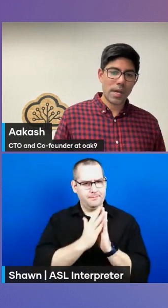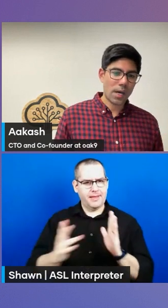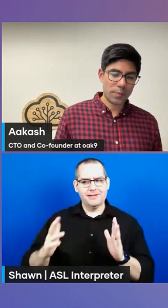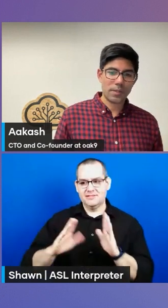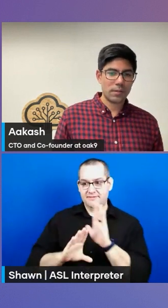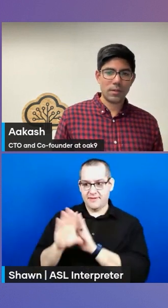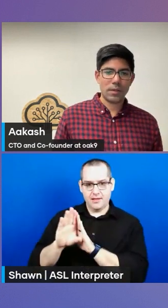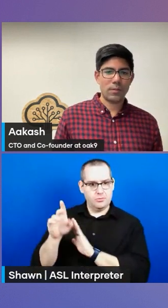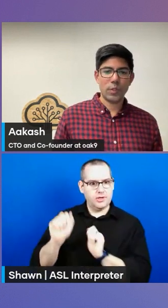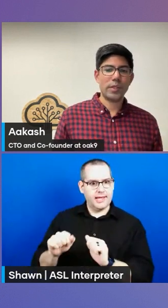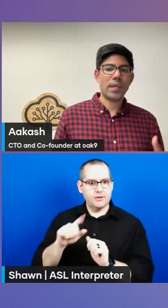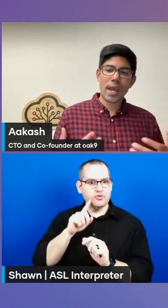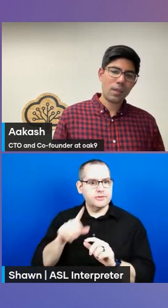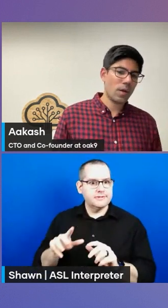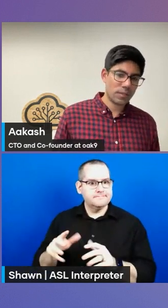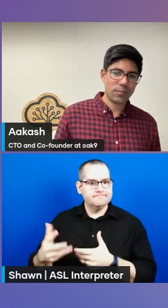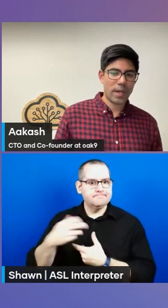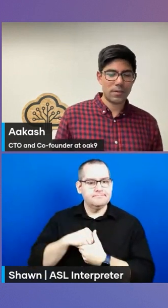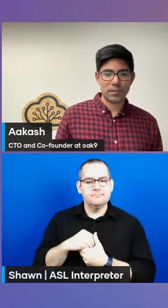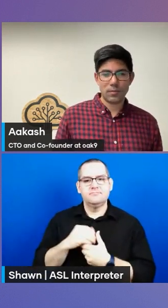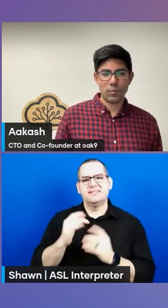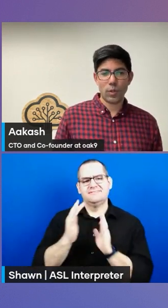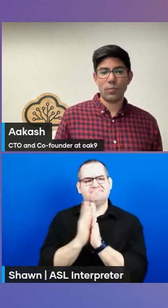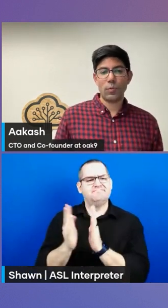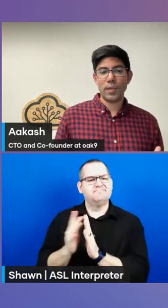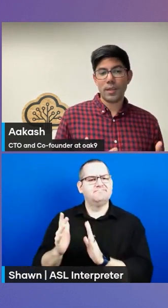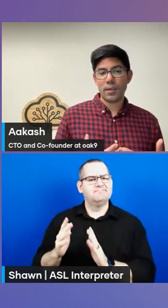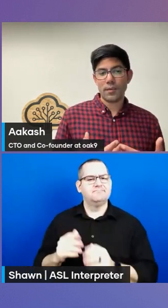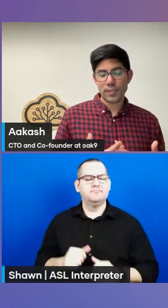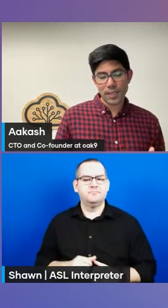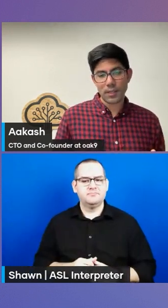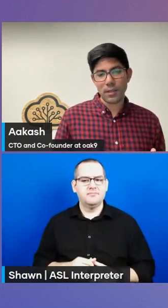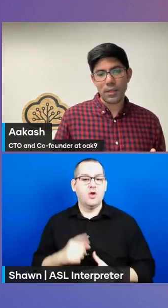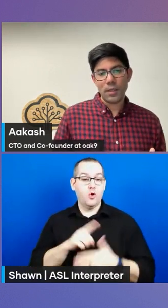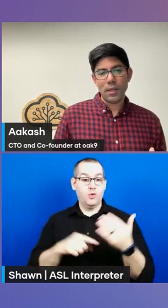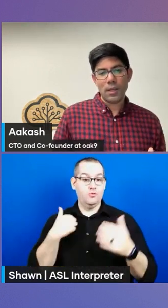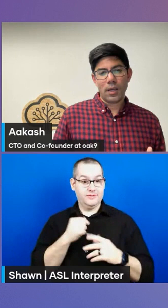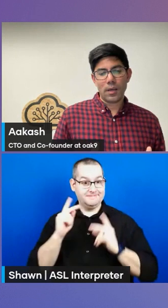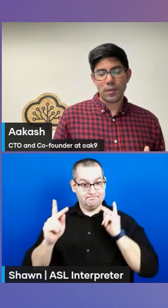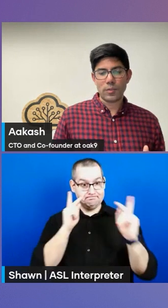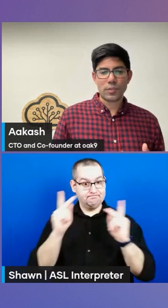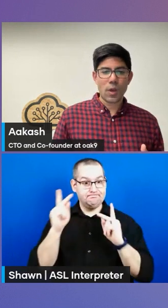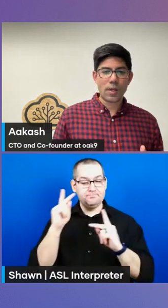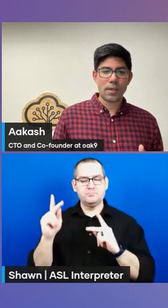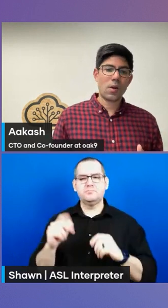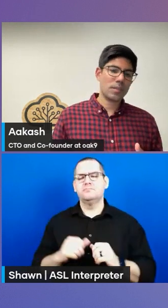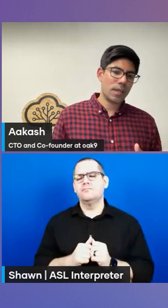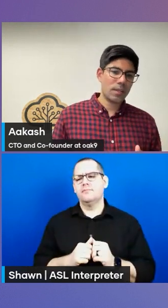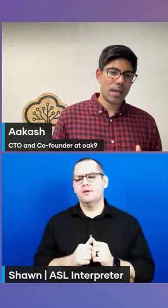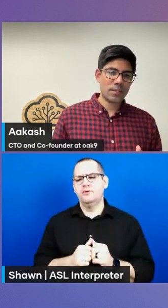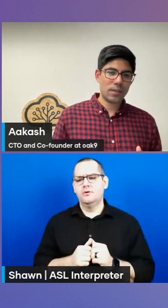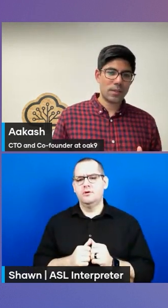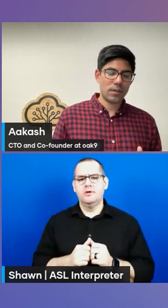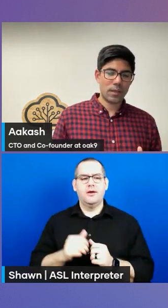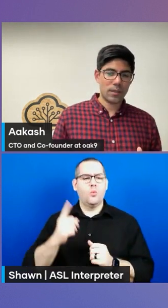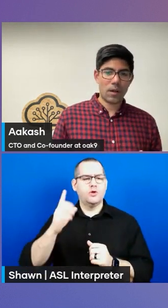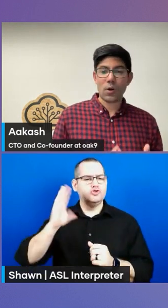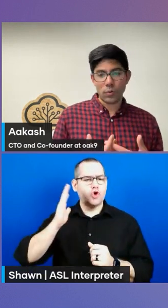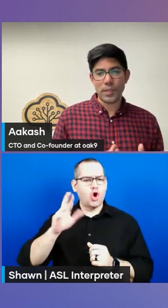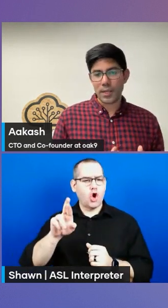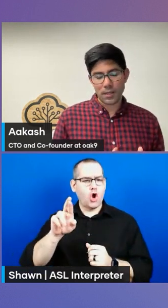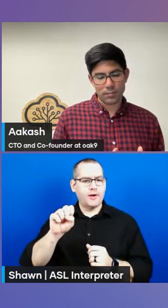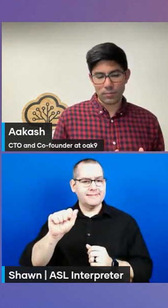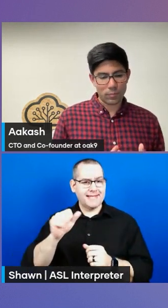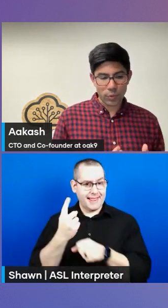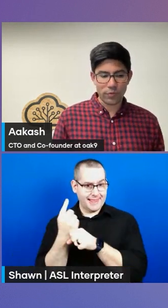can adopt, building catalogs of patterns. And what we have seen, there was a talk at RSA last year, and our